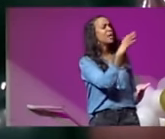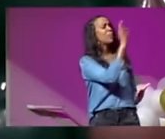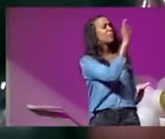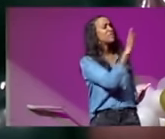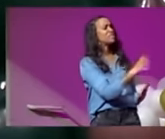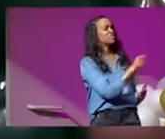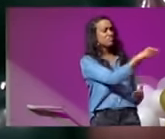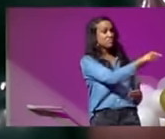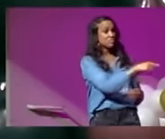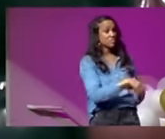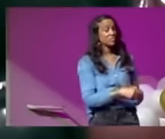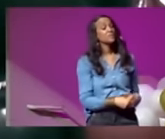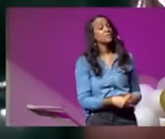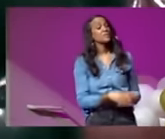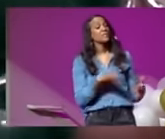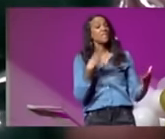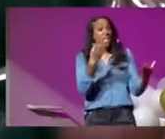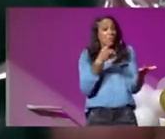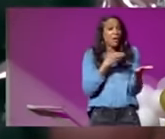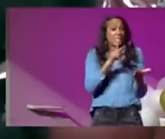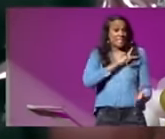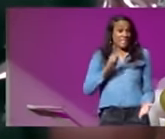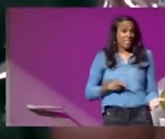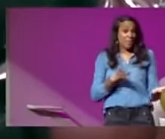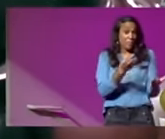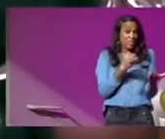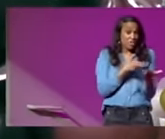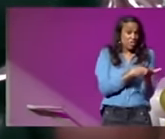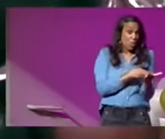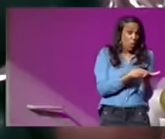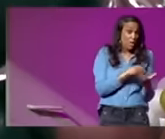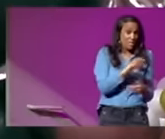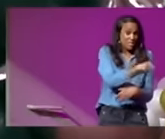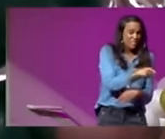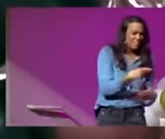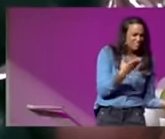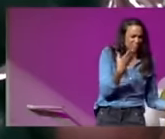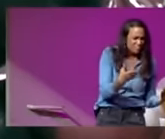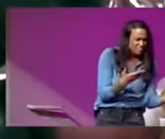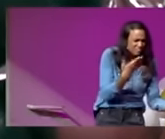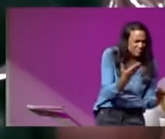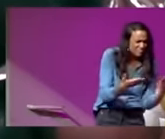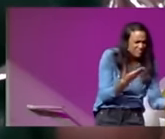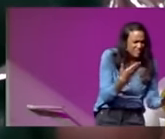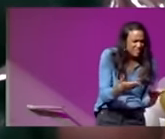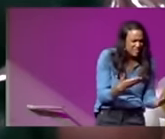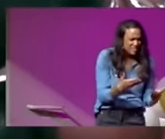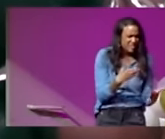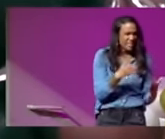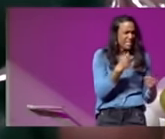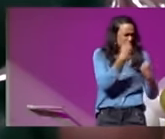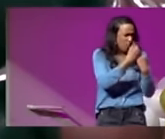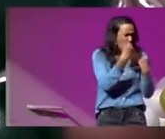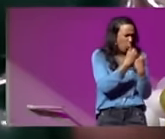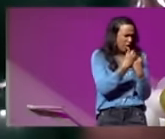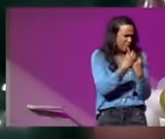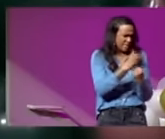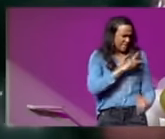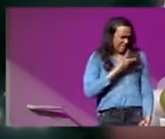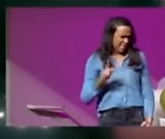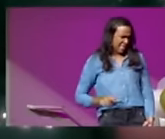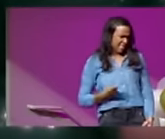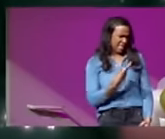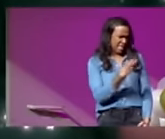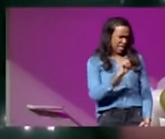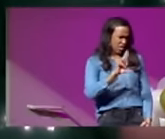because Herod has to make sure that preachers justify whatever policies Herod is